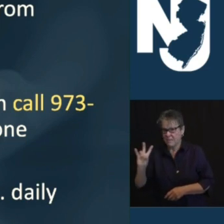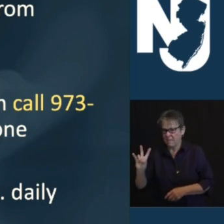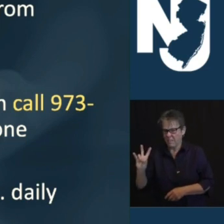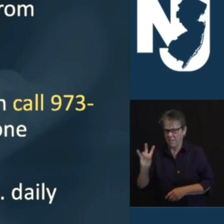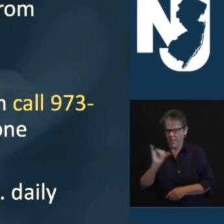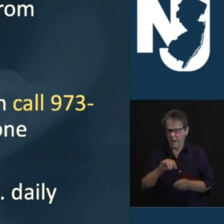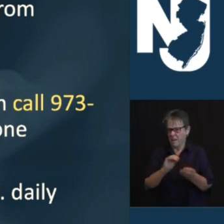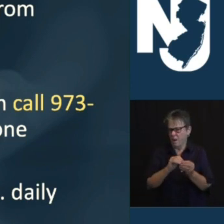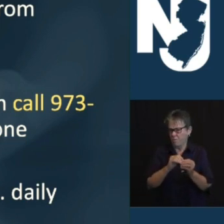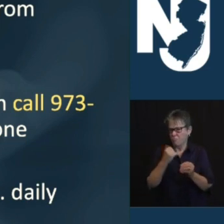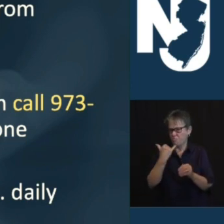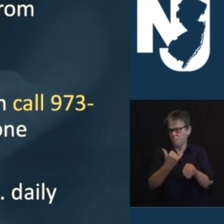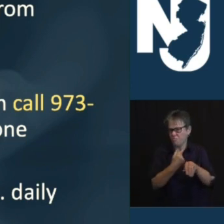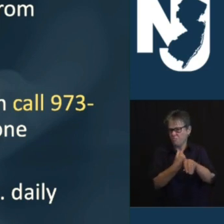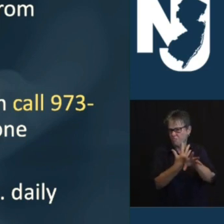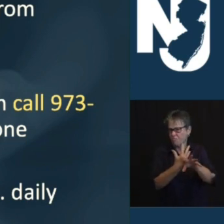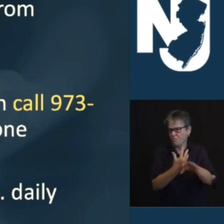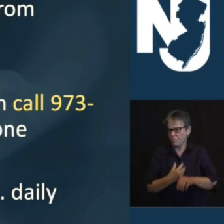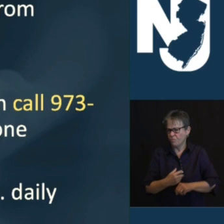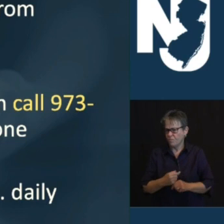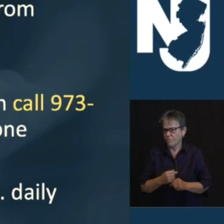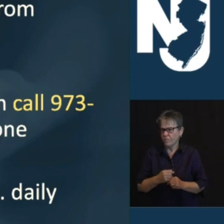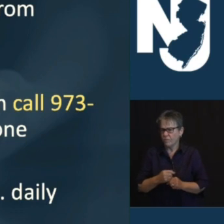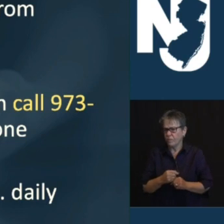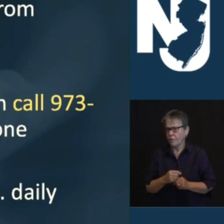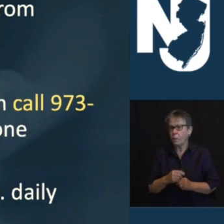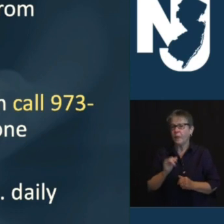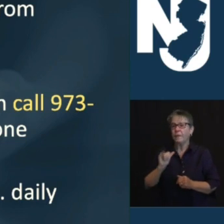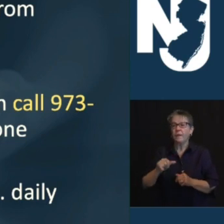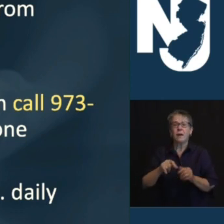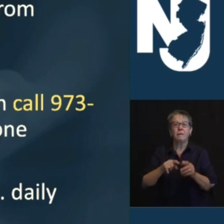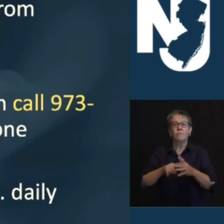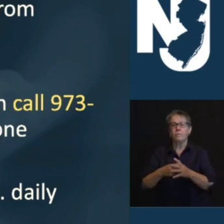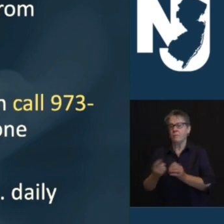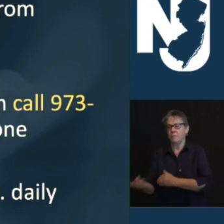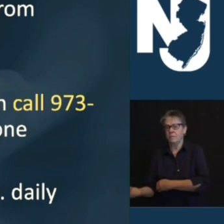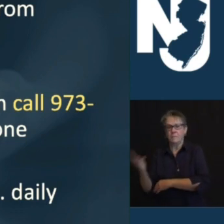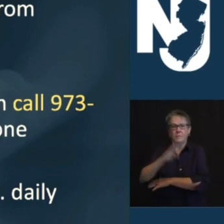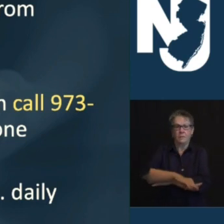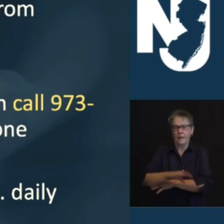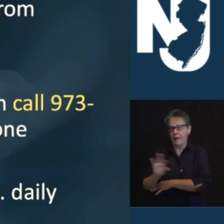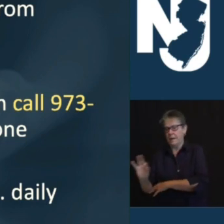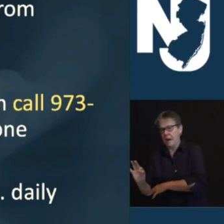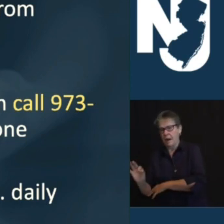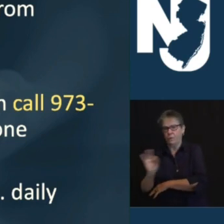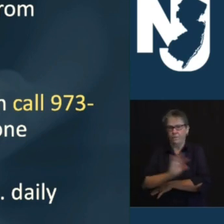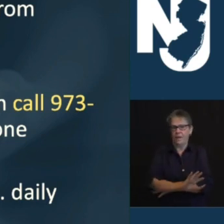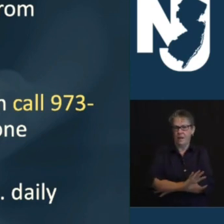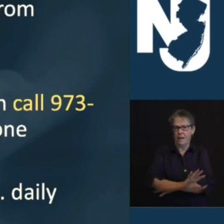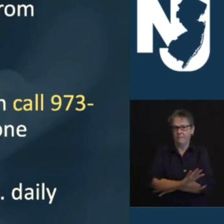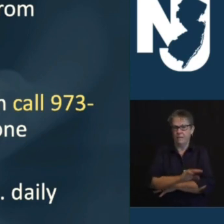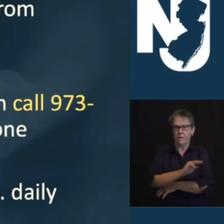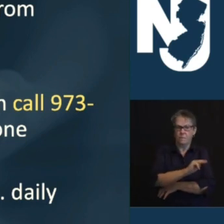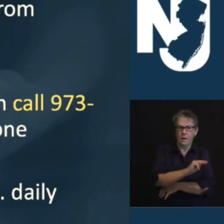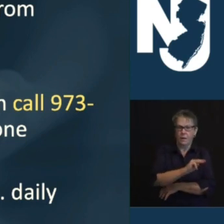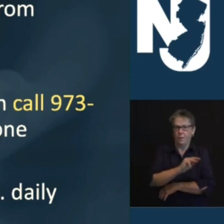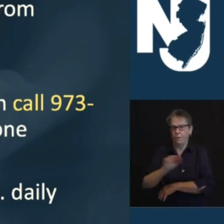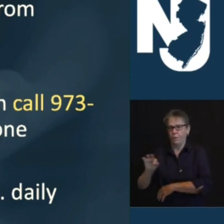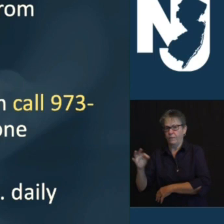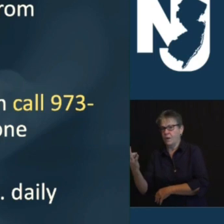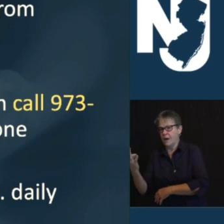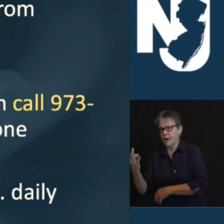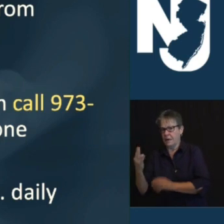973-870-0677, from 9 a.m. to 5 p.m. Monday through Friday. And again, support is free, confidential, and provided by